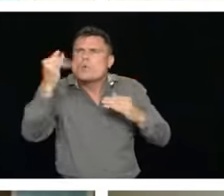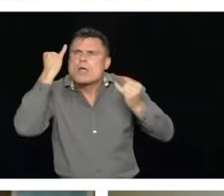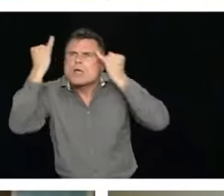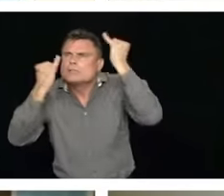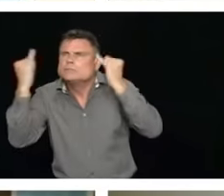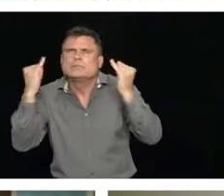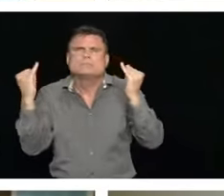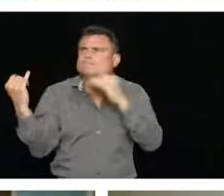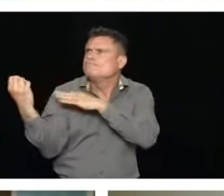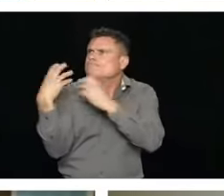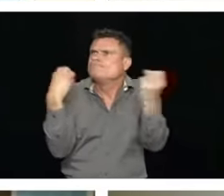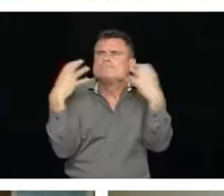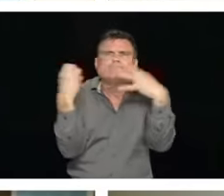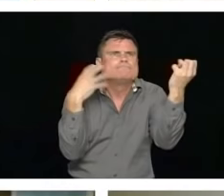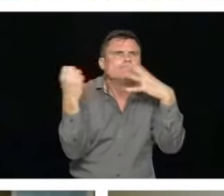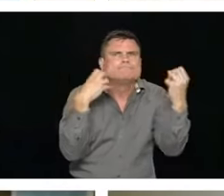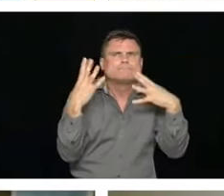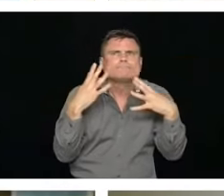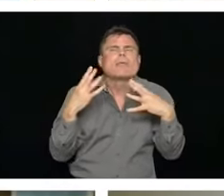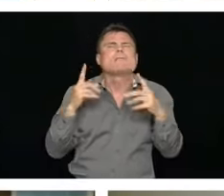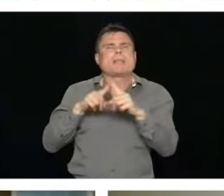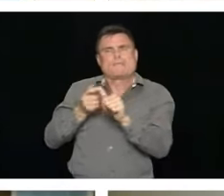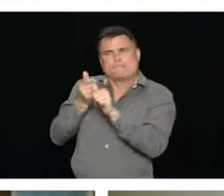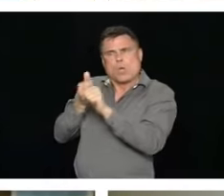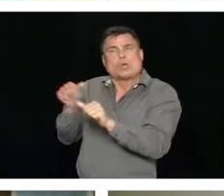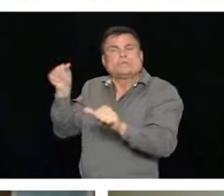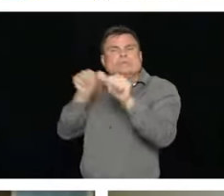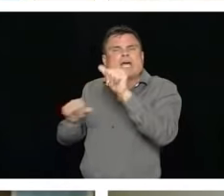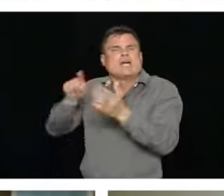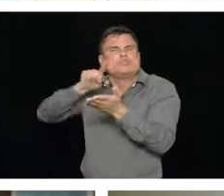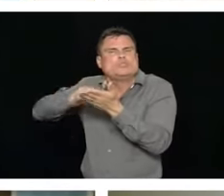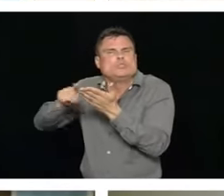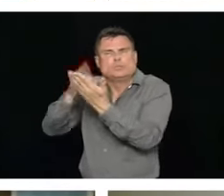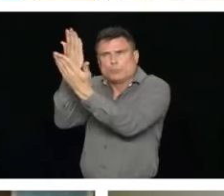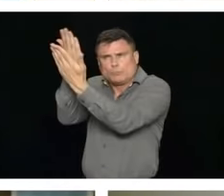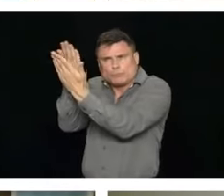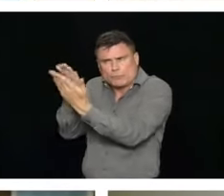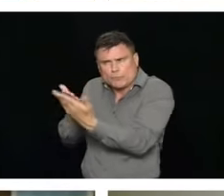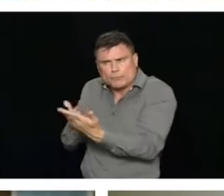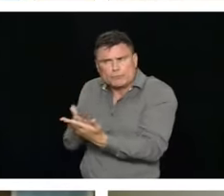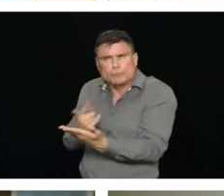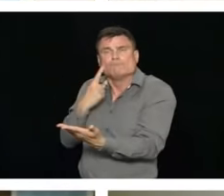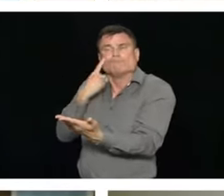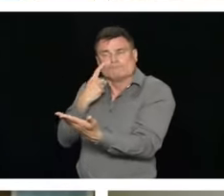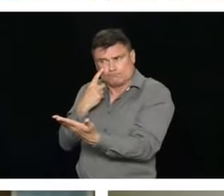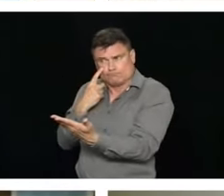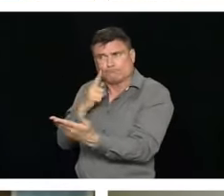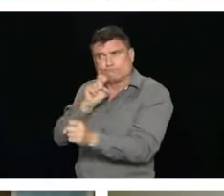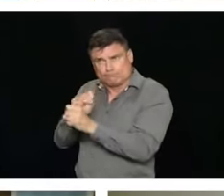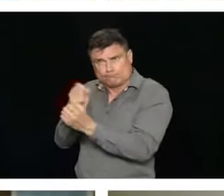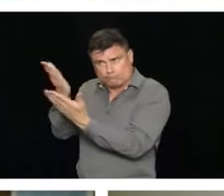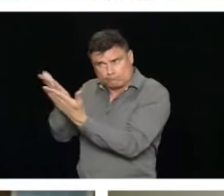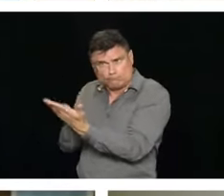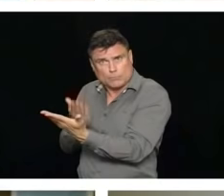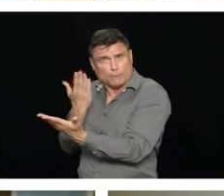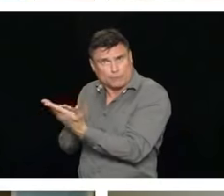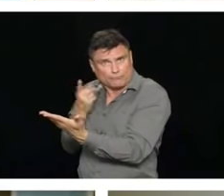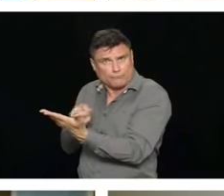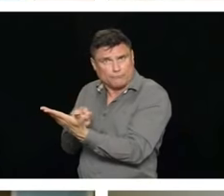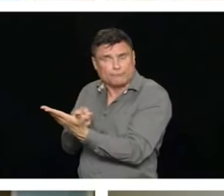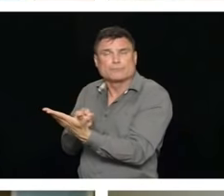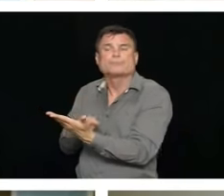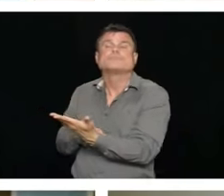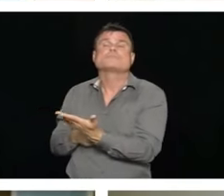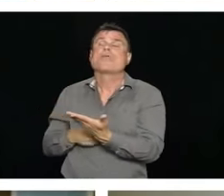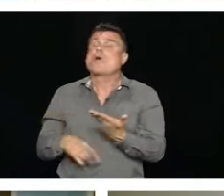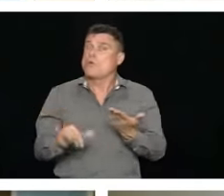every decision that has guided government. We've also decided that this has to be an expert-driven process. You